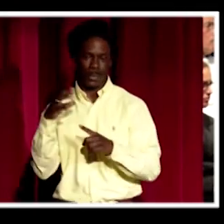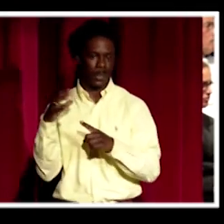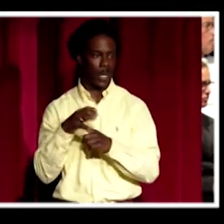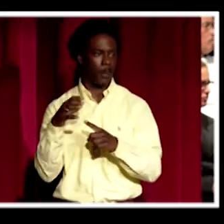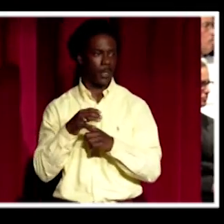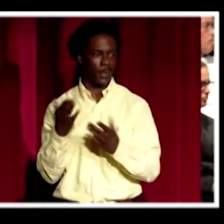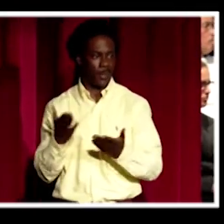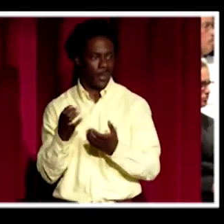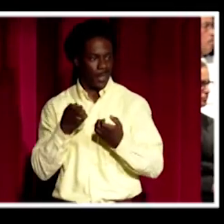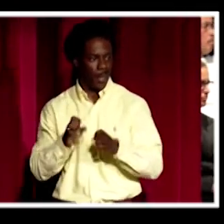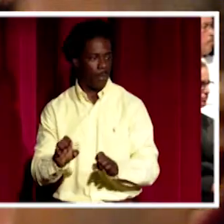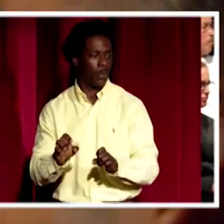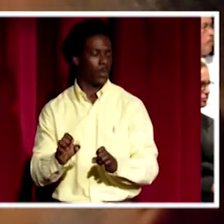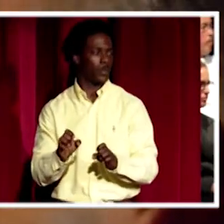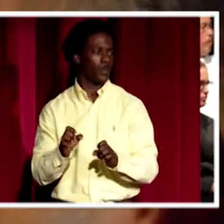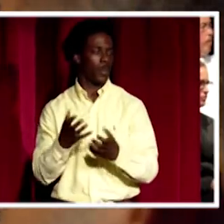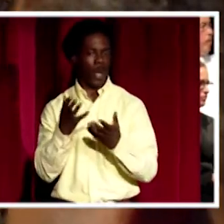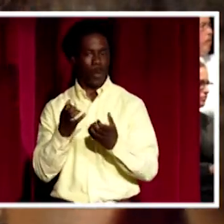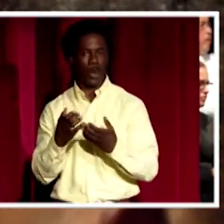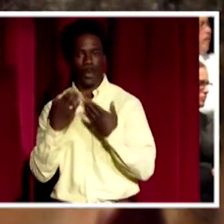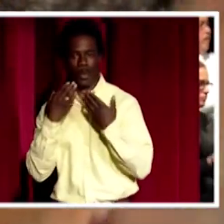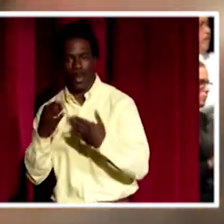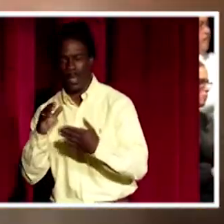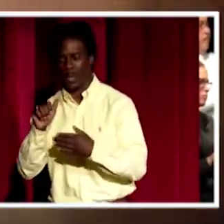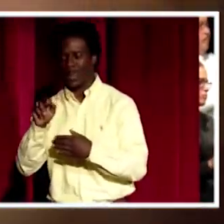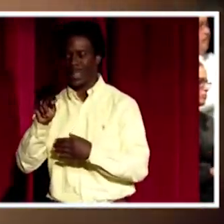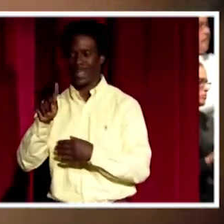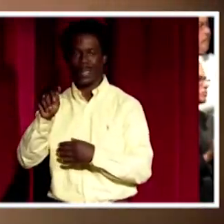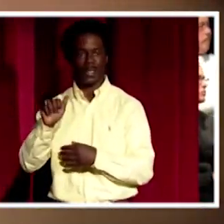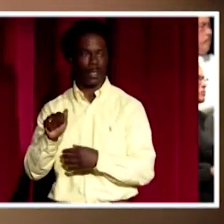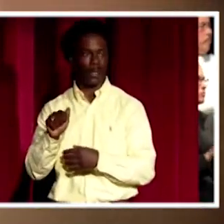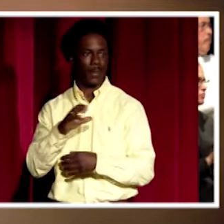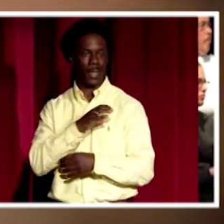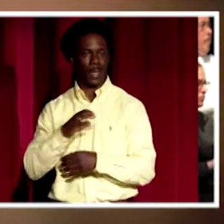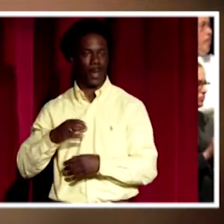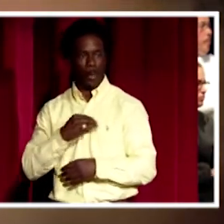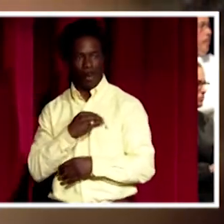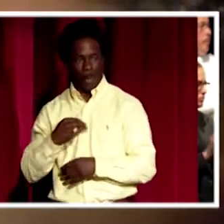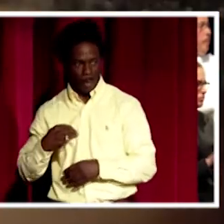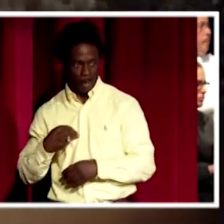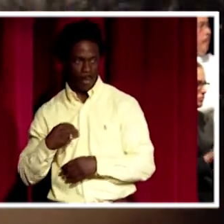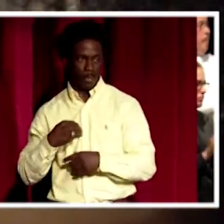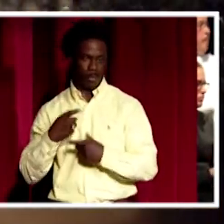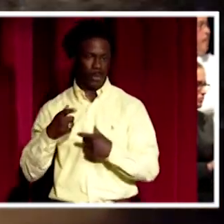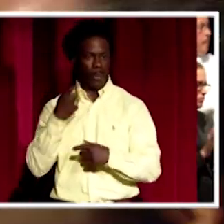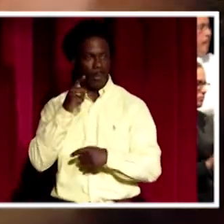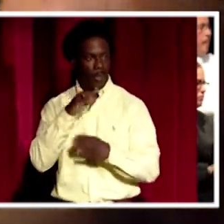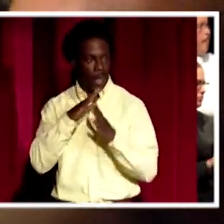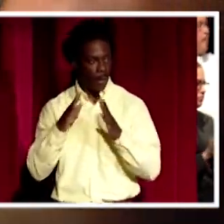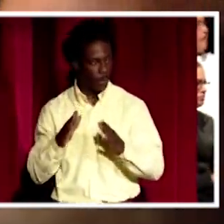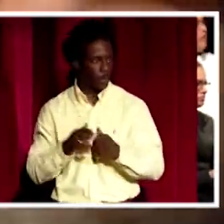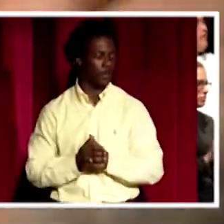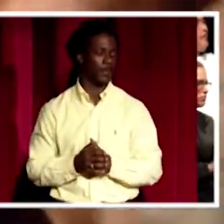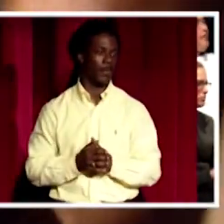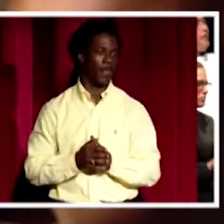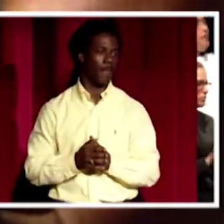of these efforts, and I want to thank you, Anita, for being the council member at large for housing.